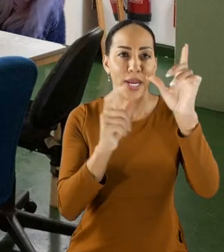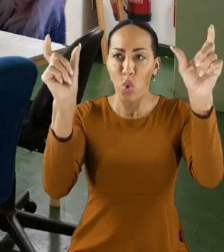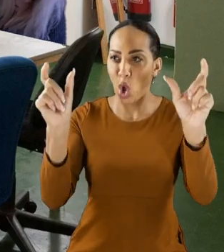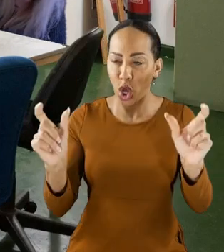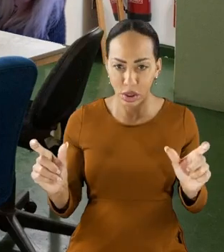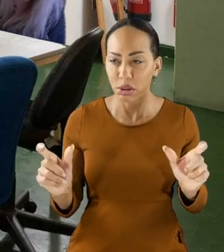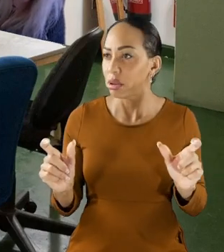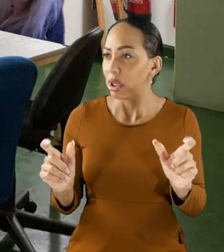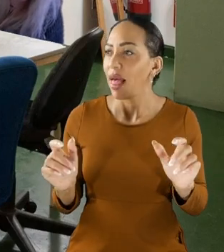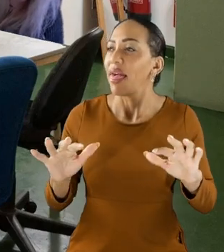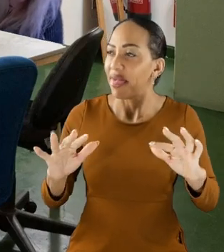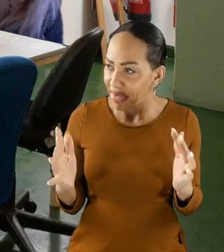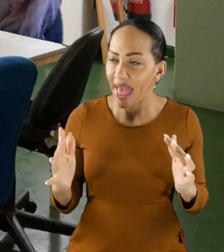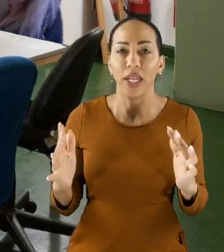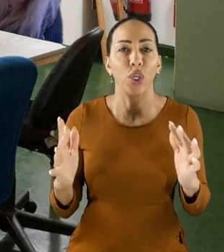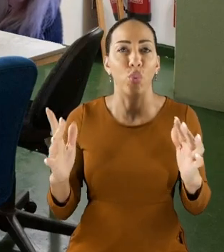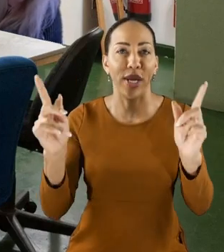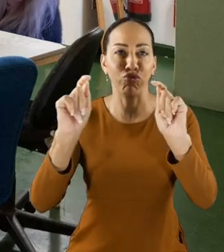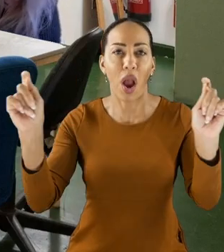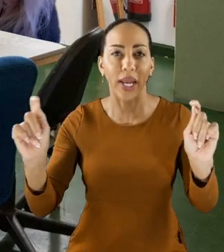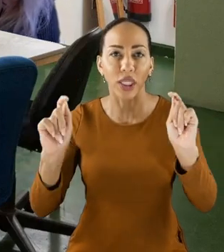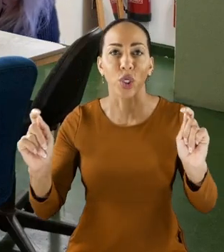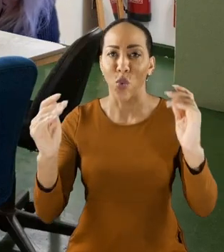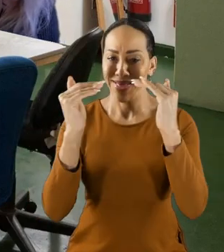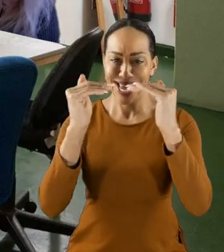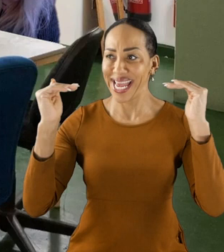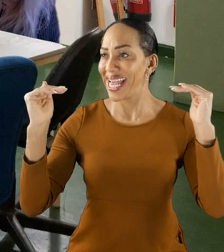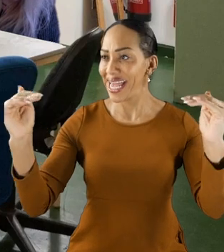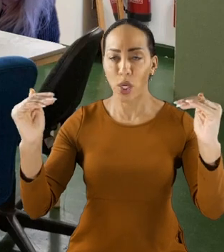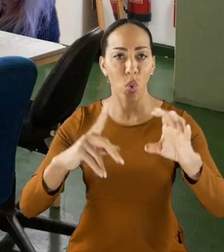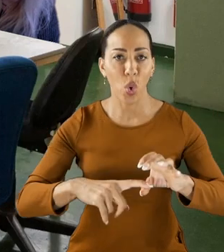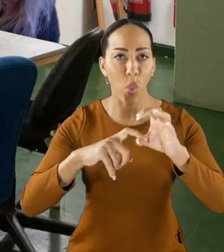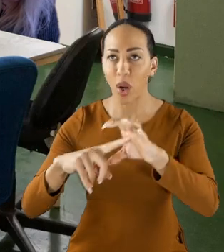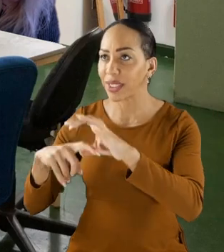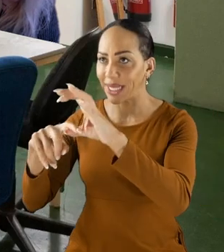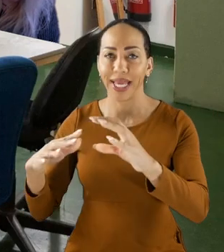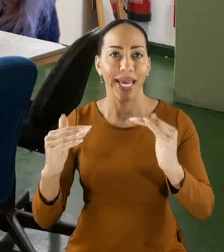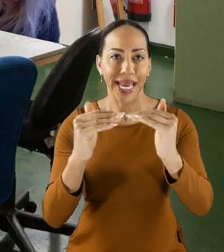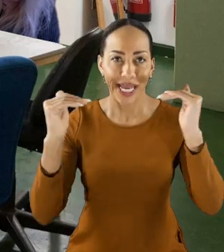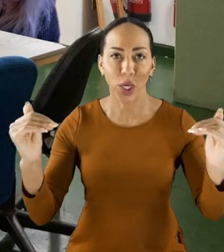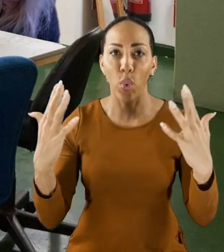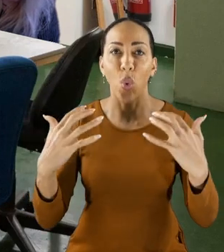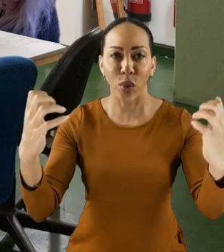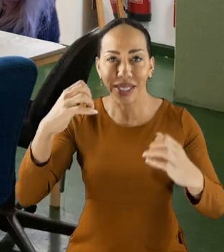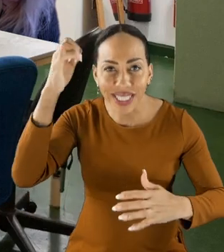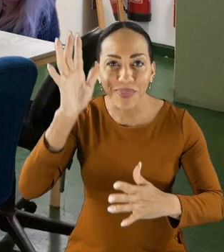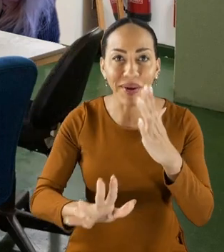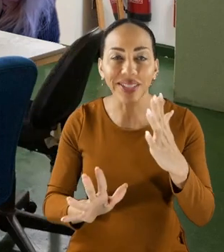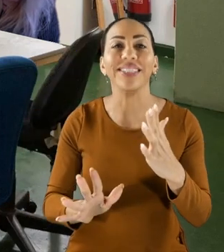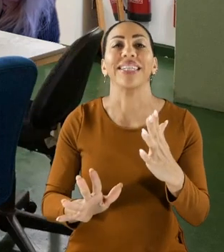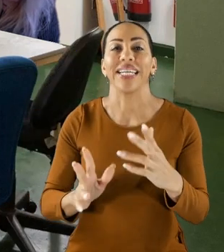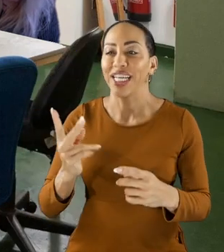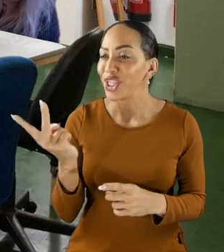script that exists of equal quality and equal emphasis and equal timing and equal audience